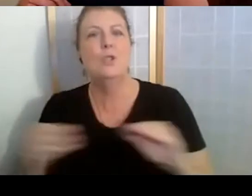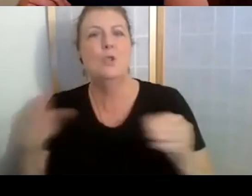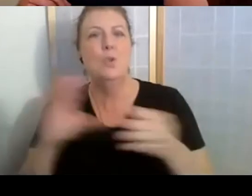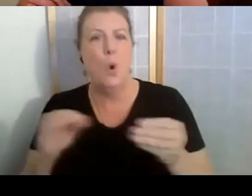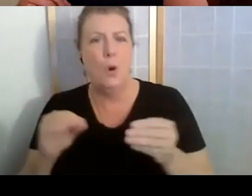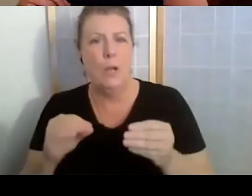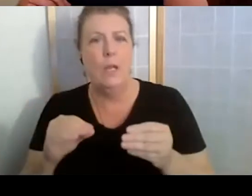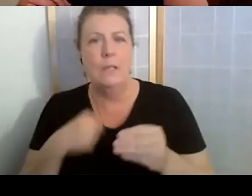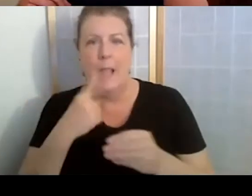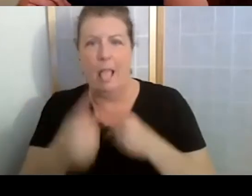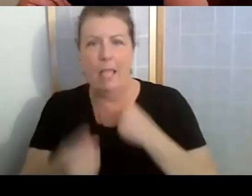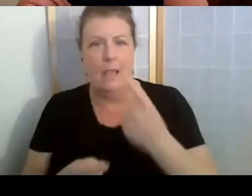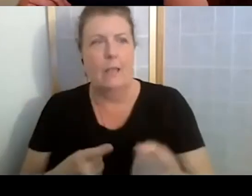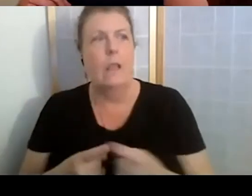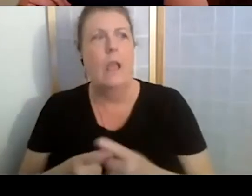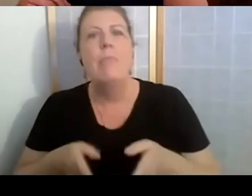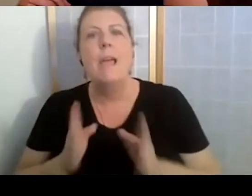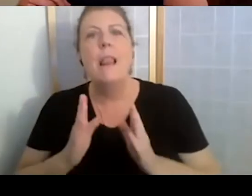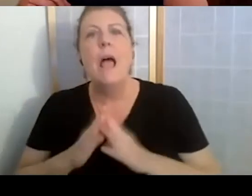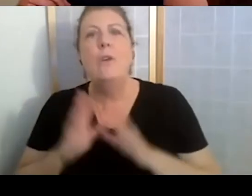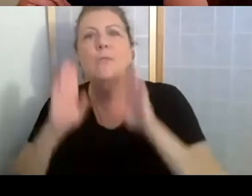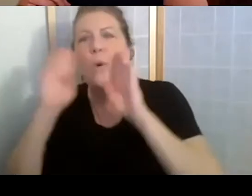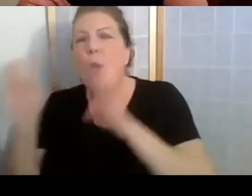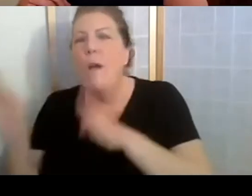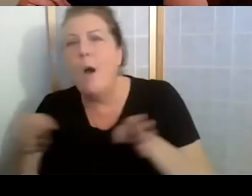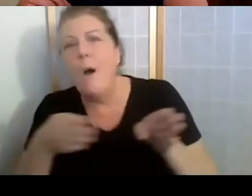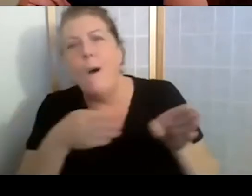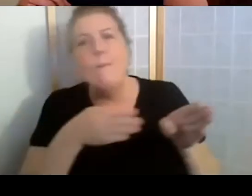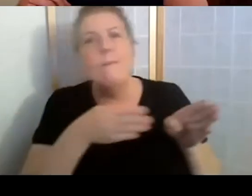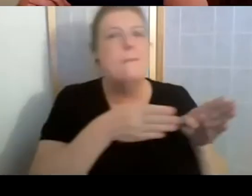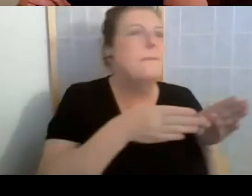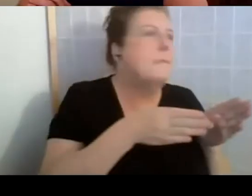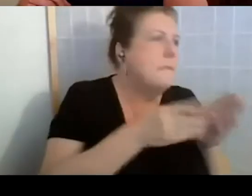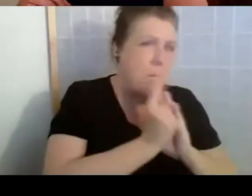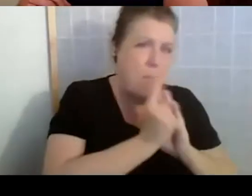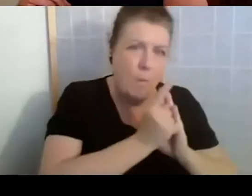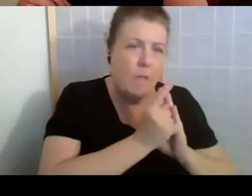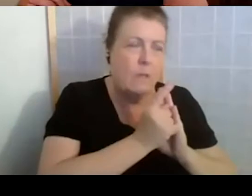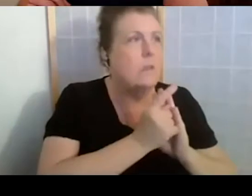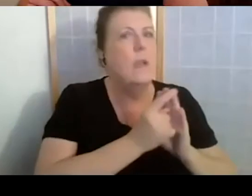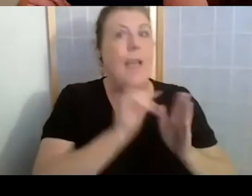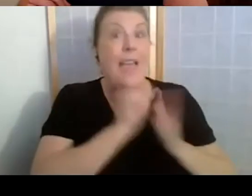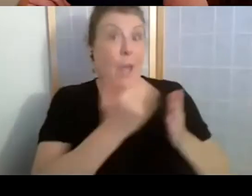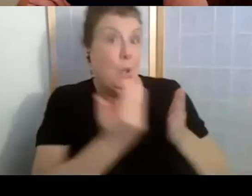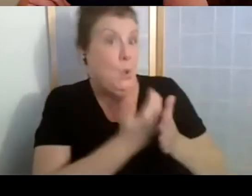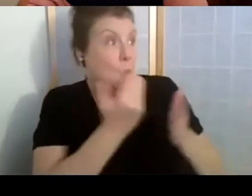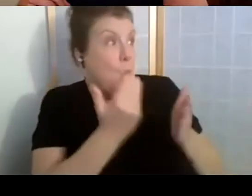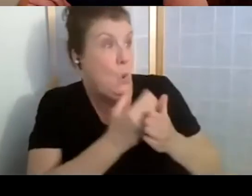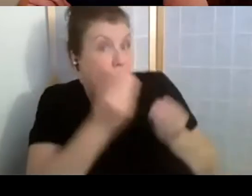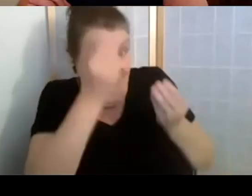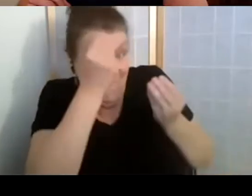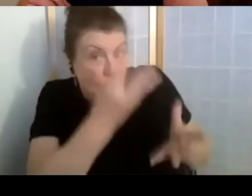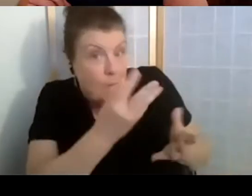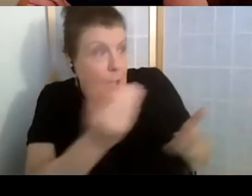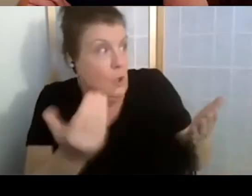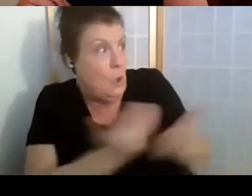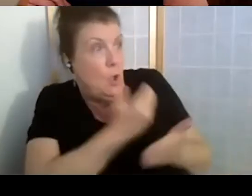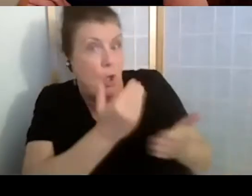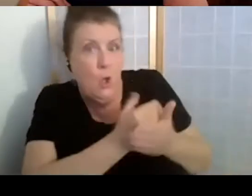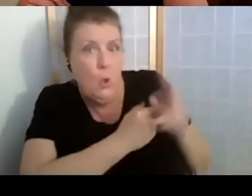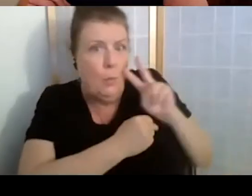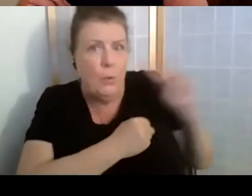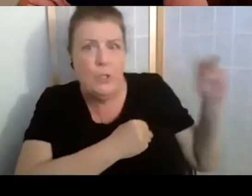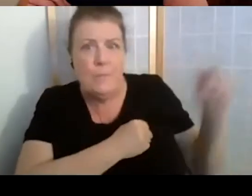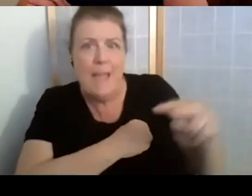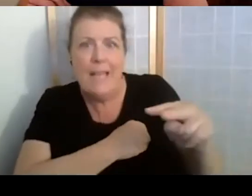moments that are where the new information, new perspective, new connection can start